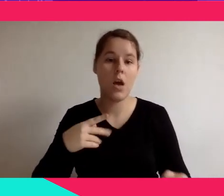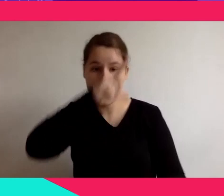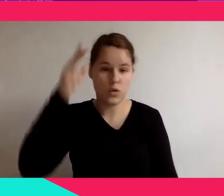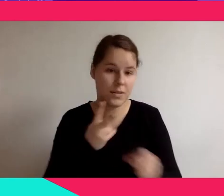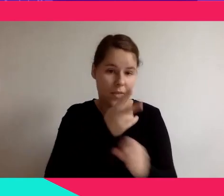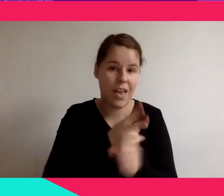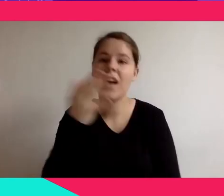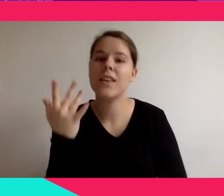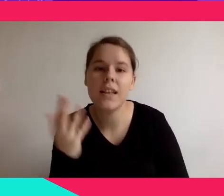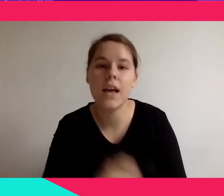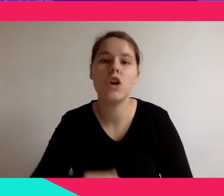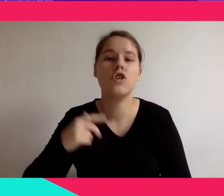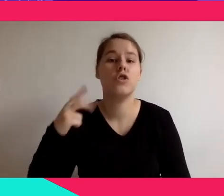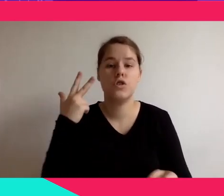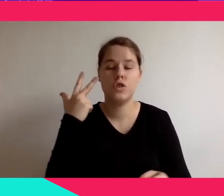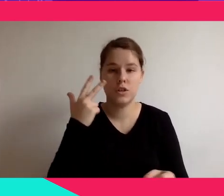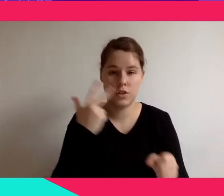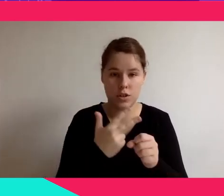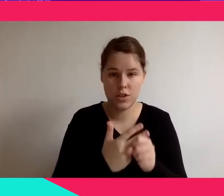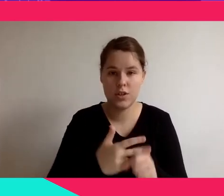we are also,